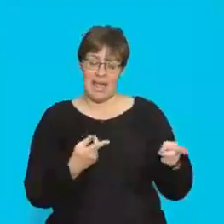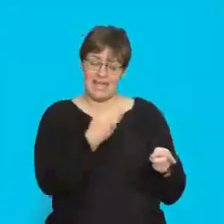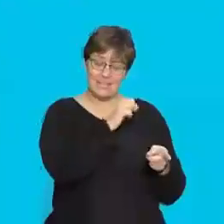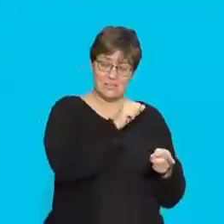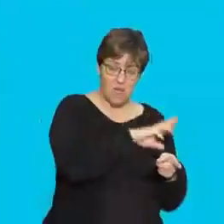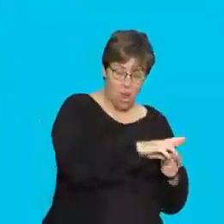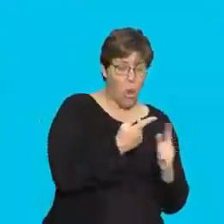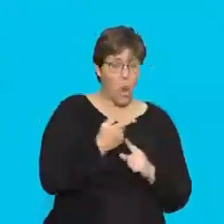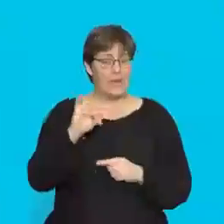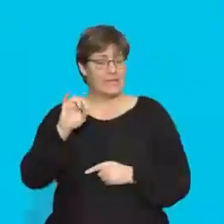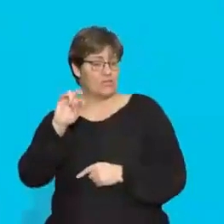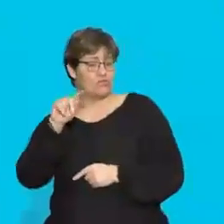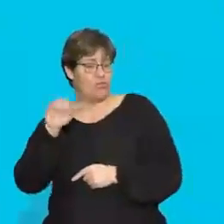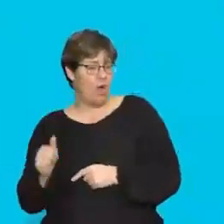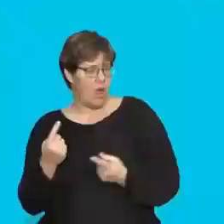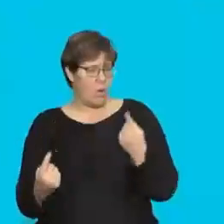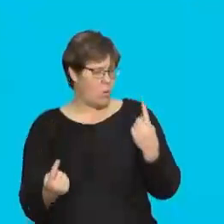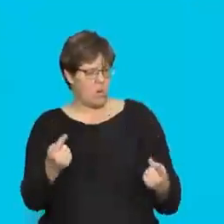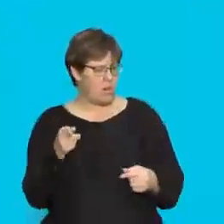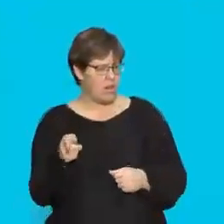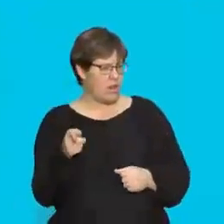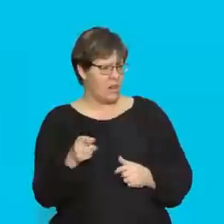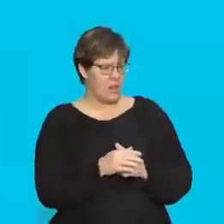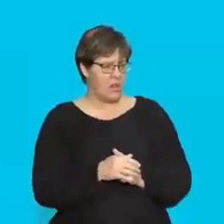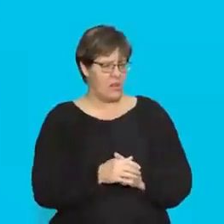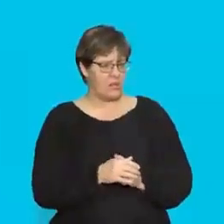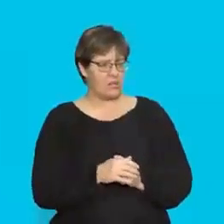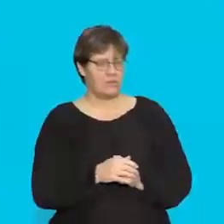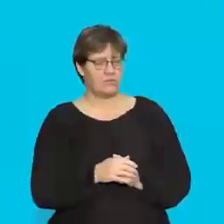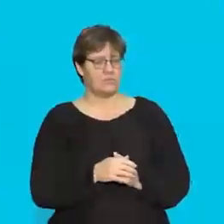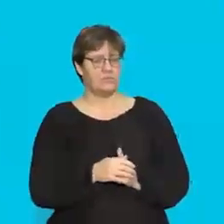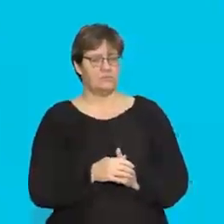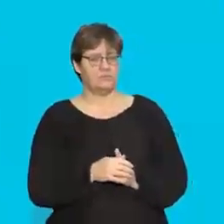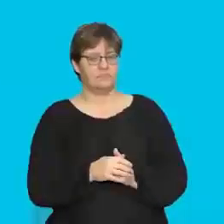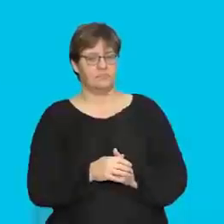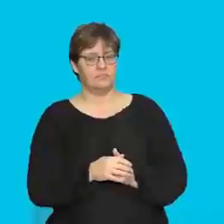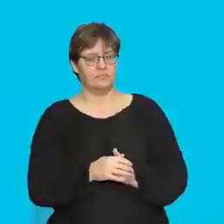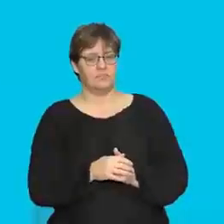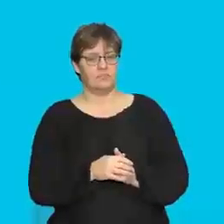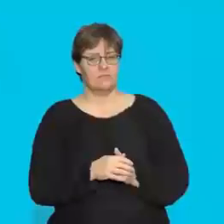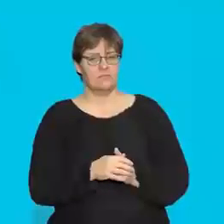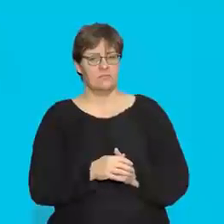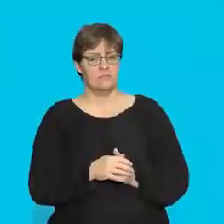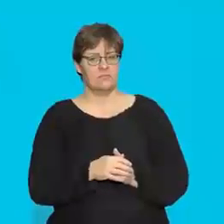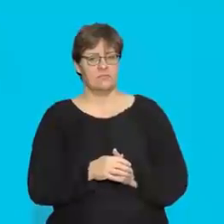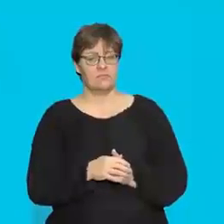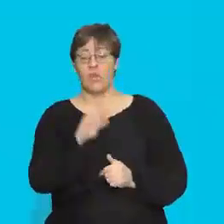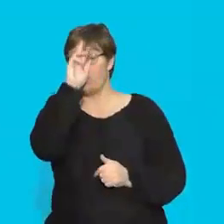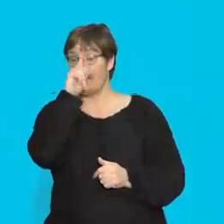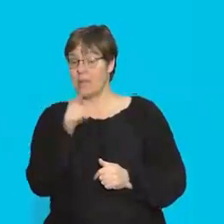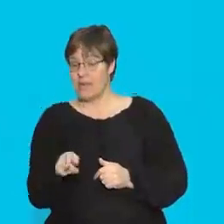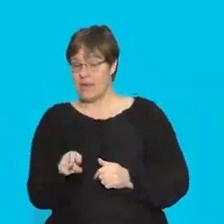call this? Would we call it interspecific competition, or would we call it